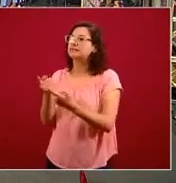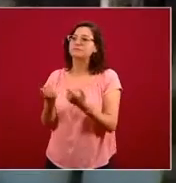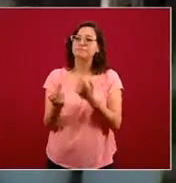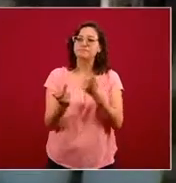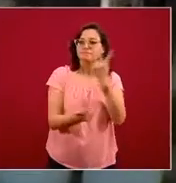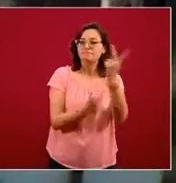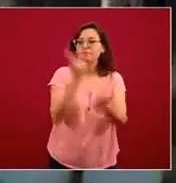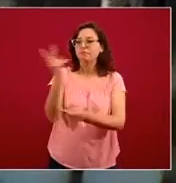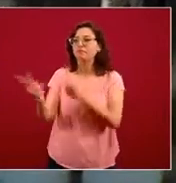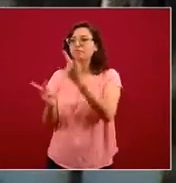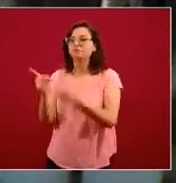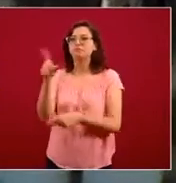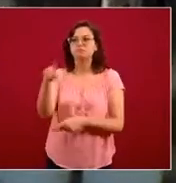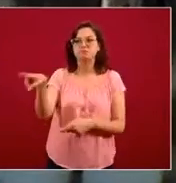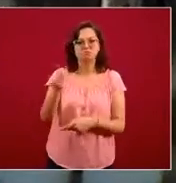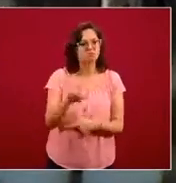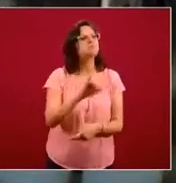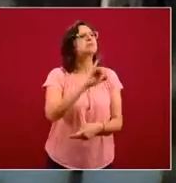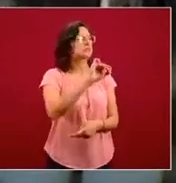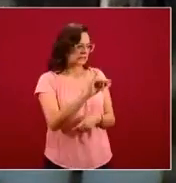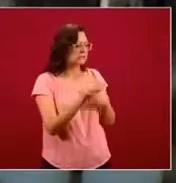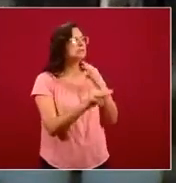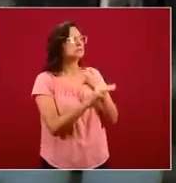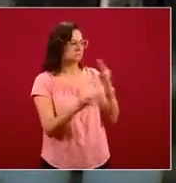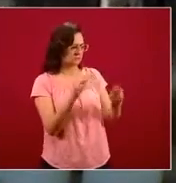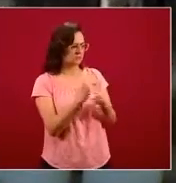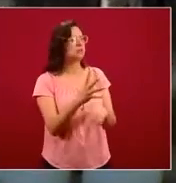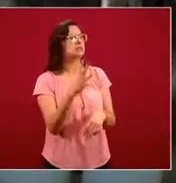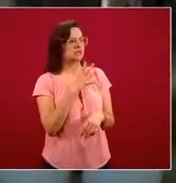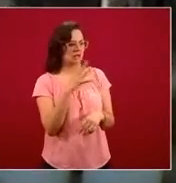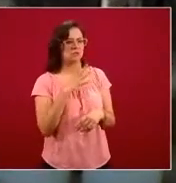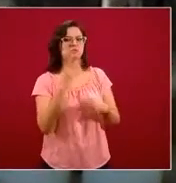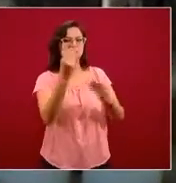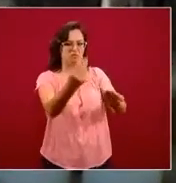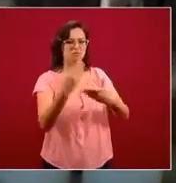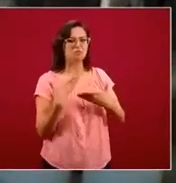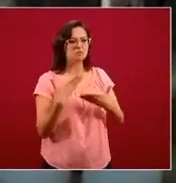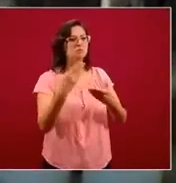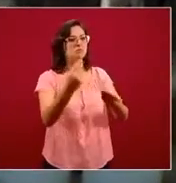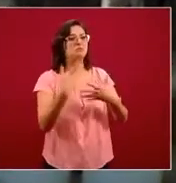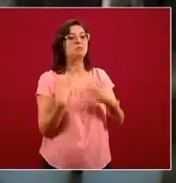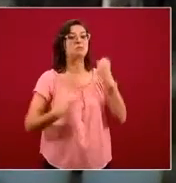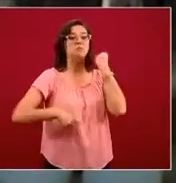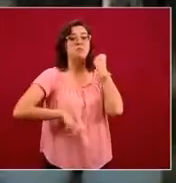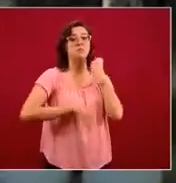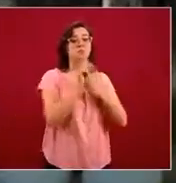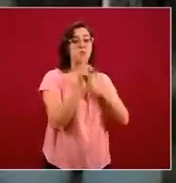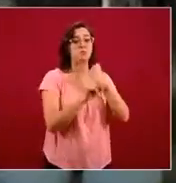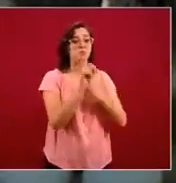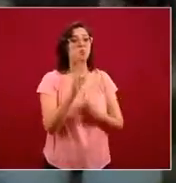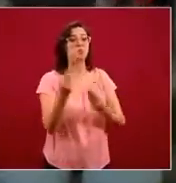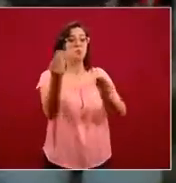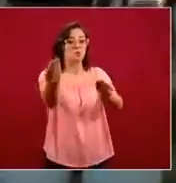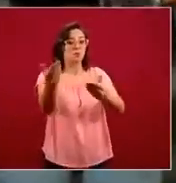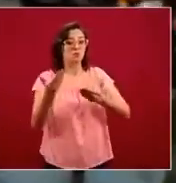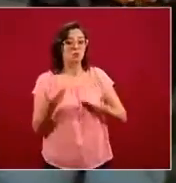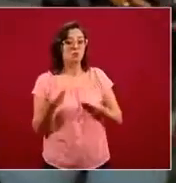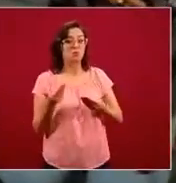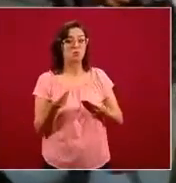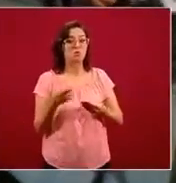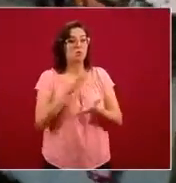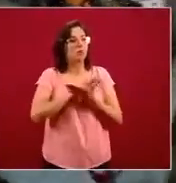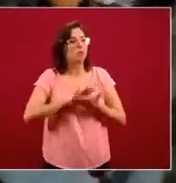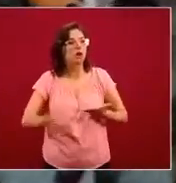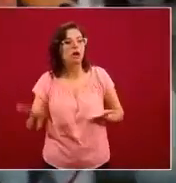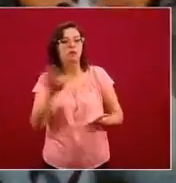number 30. Now, a nurse there was saying, yes, we have gotten our consumables from China. We have gotten our equipment